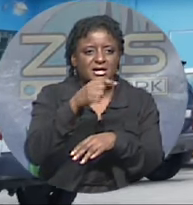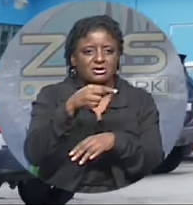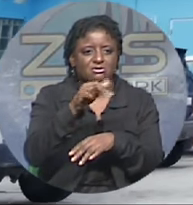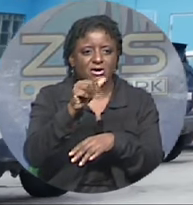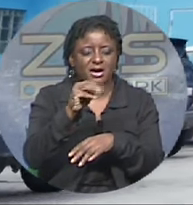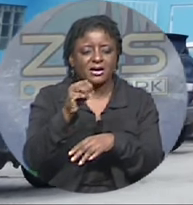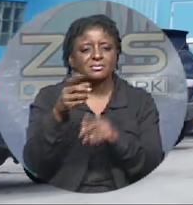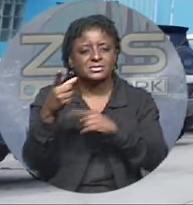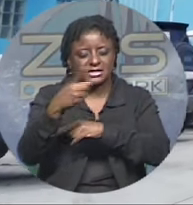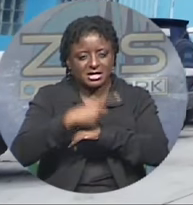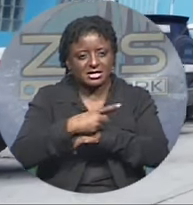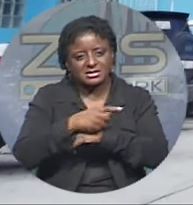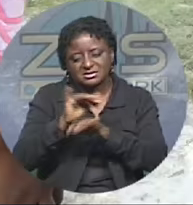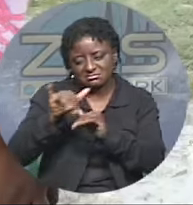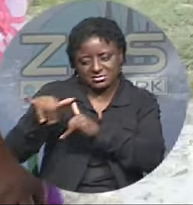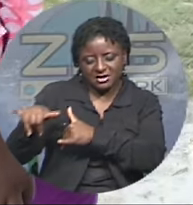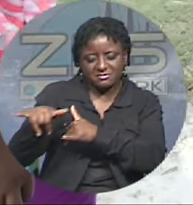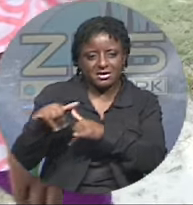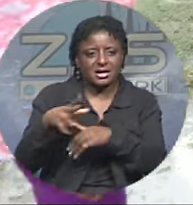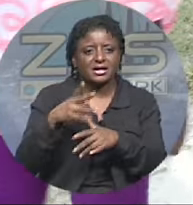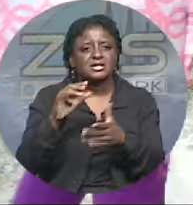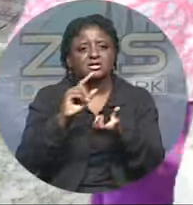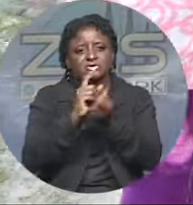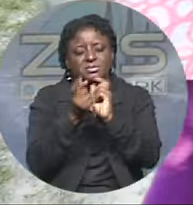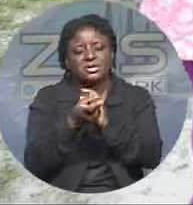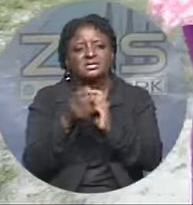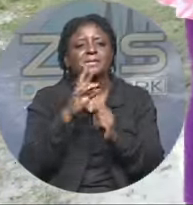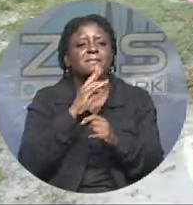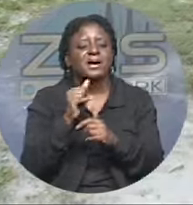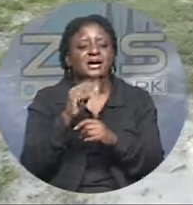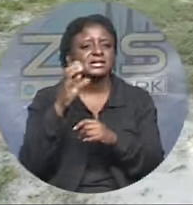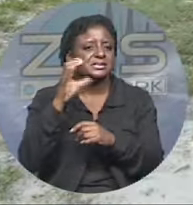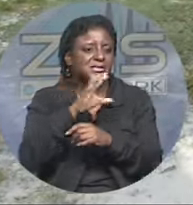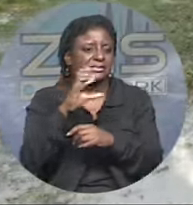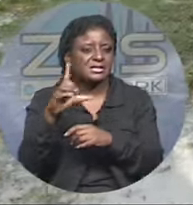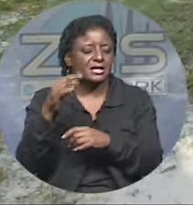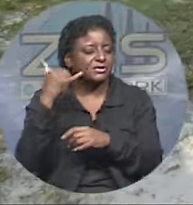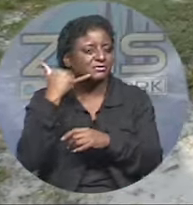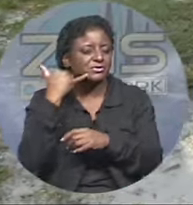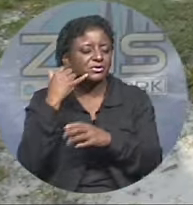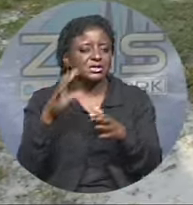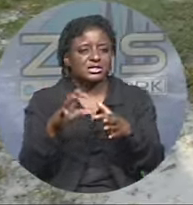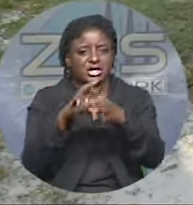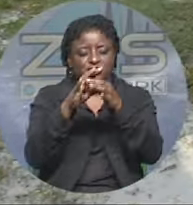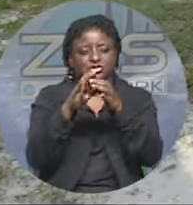phone connection that's taken its place. Keishla Adderley for the BTC Island Connection.